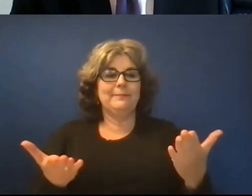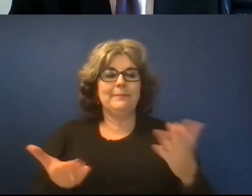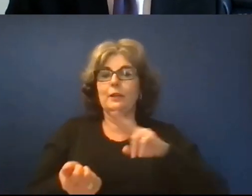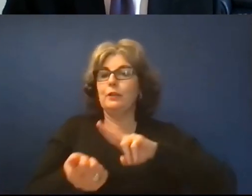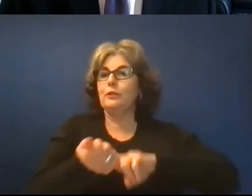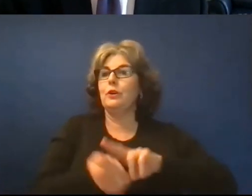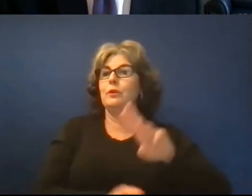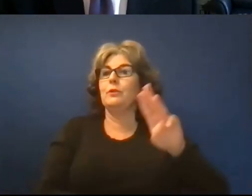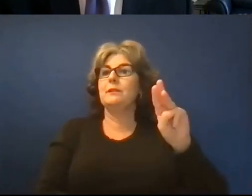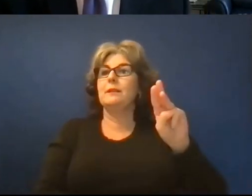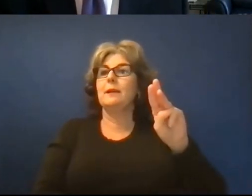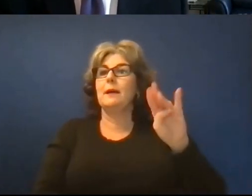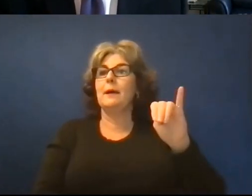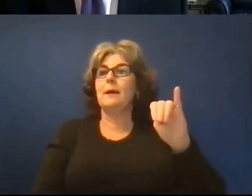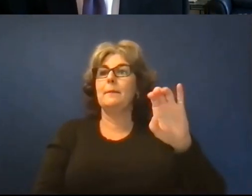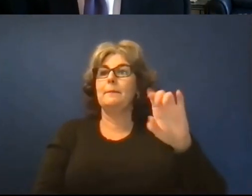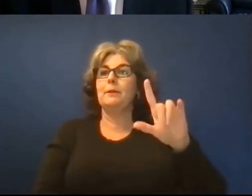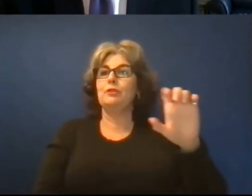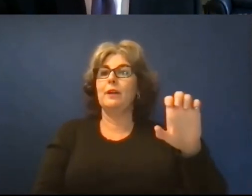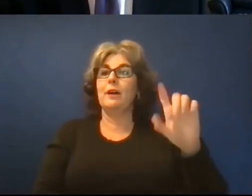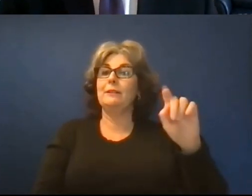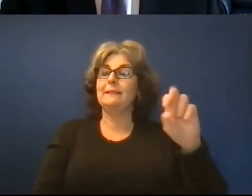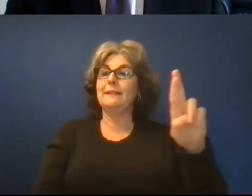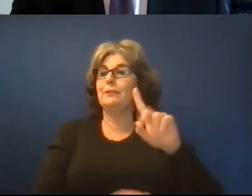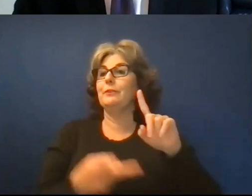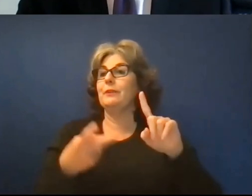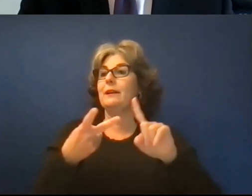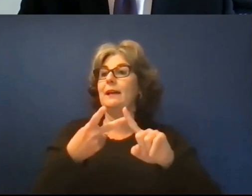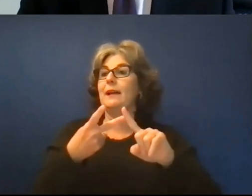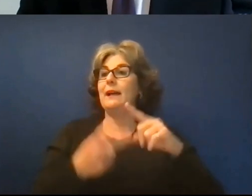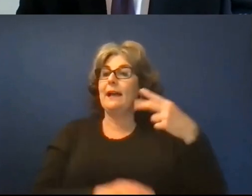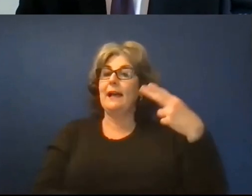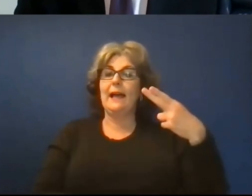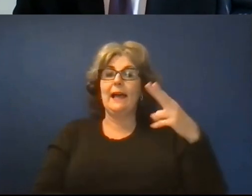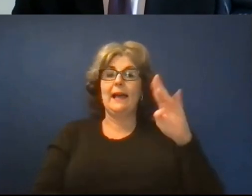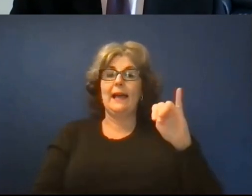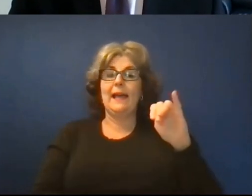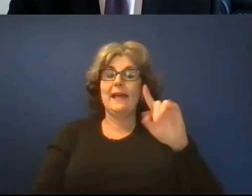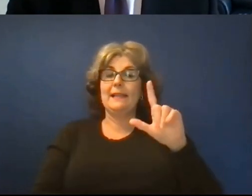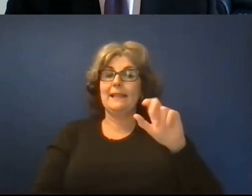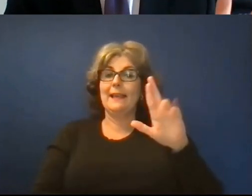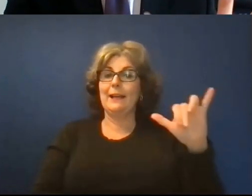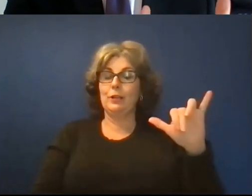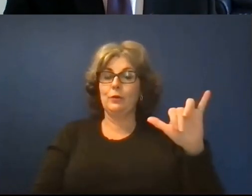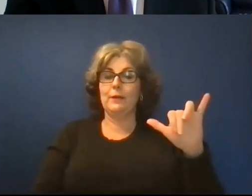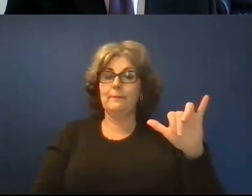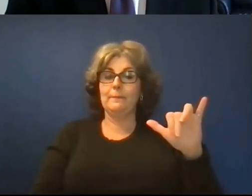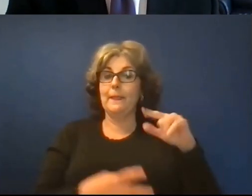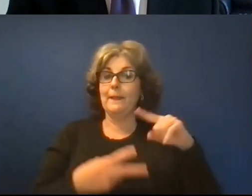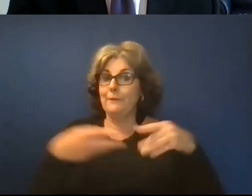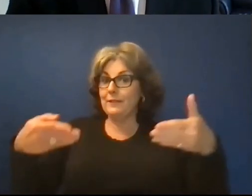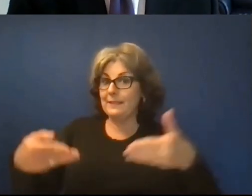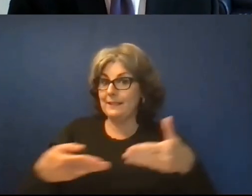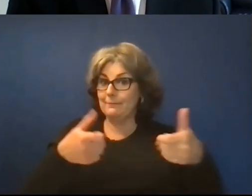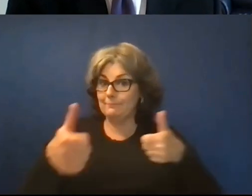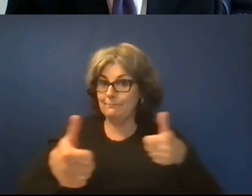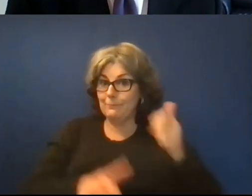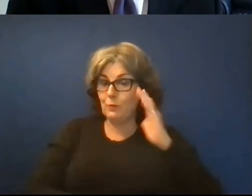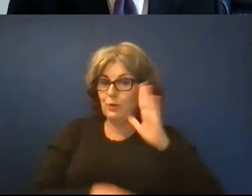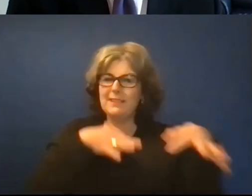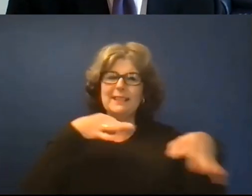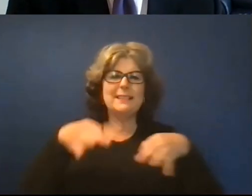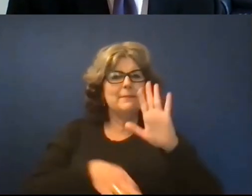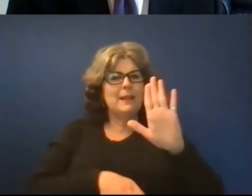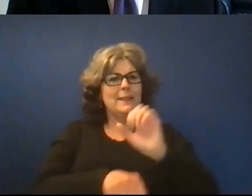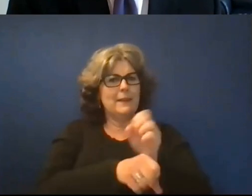Michelle Tinner and Nurse Hillary Weller to be with us today. And what I'm going to first do is have them introduce themselves, explain the type